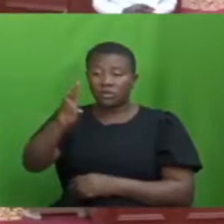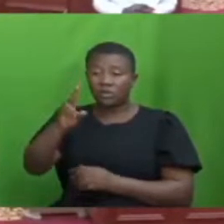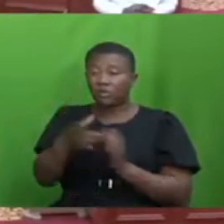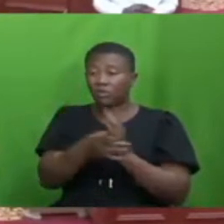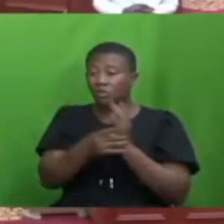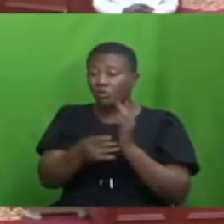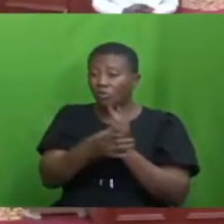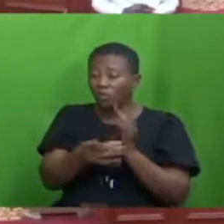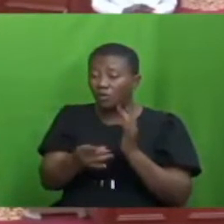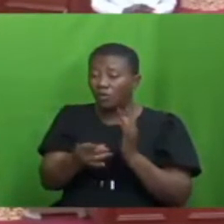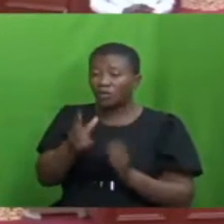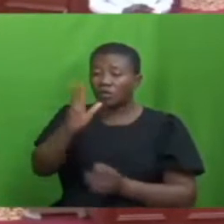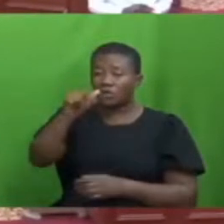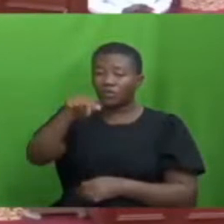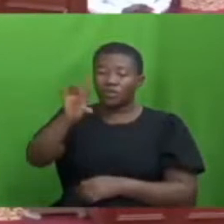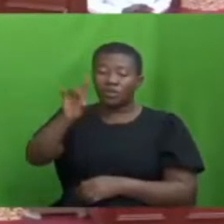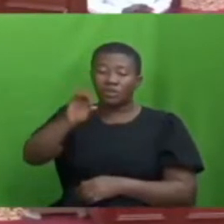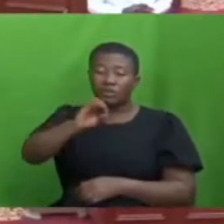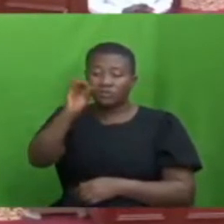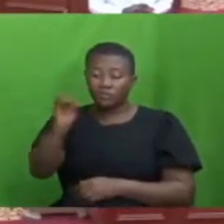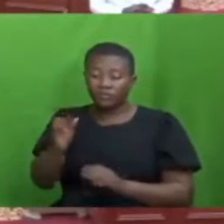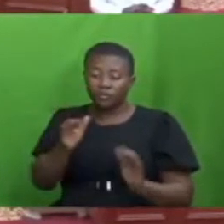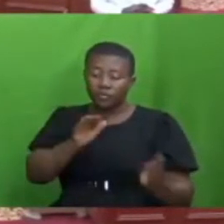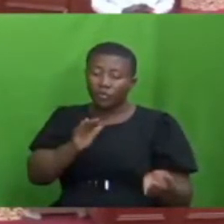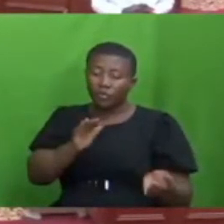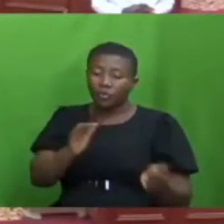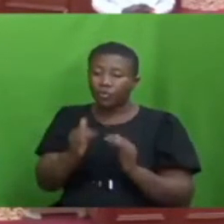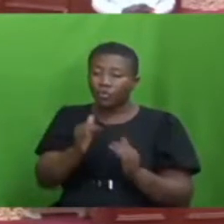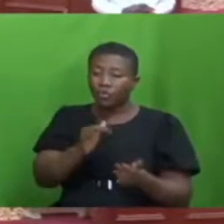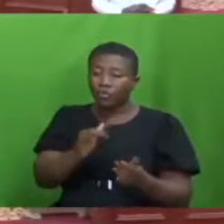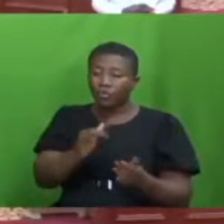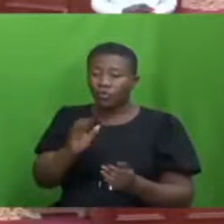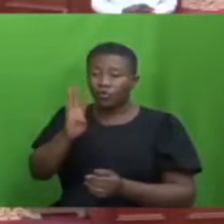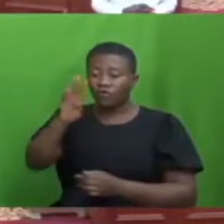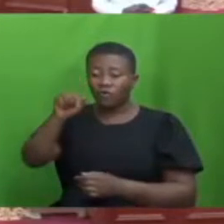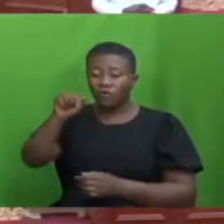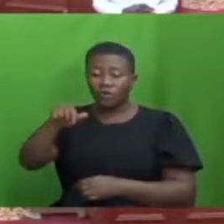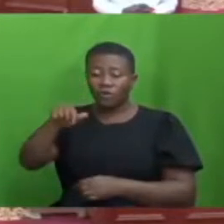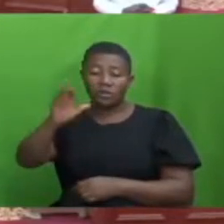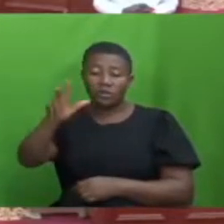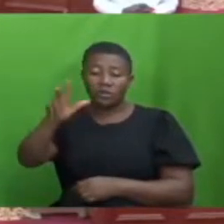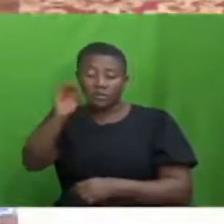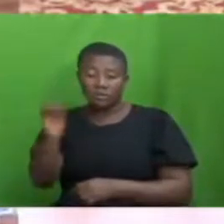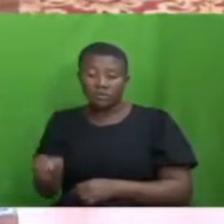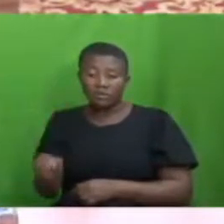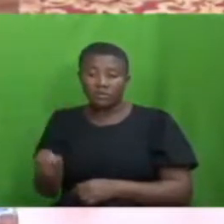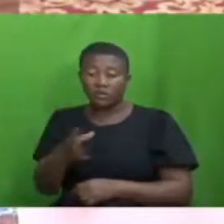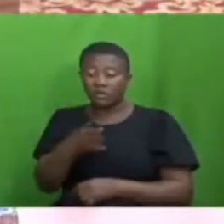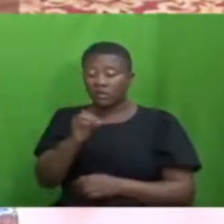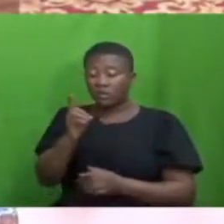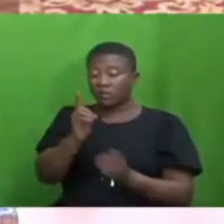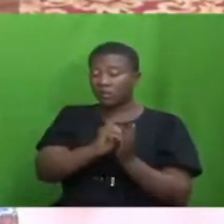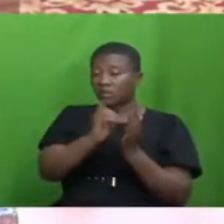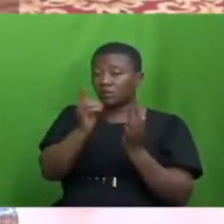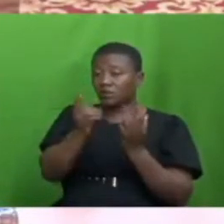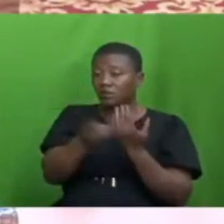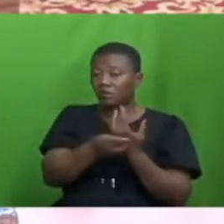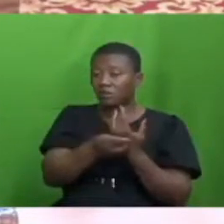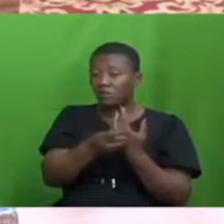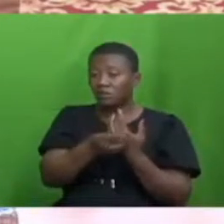was 3.8% compared to the revised target of 4.3%. End December inflation rates of